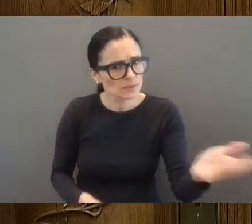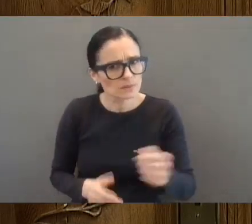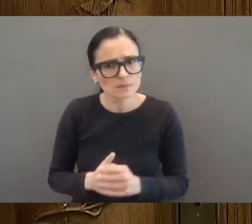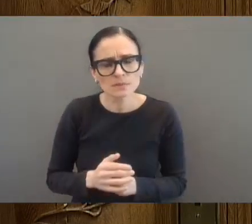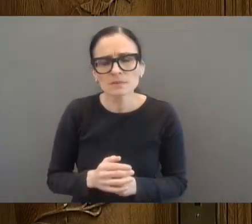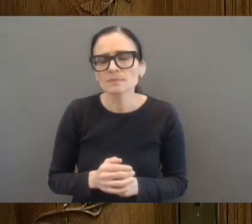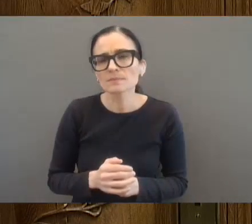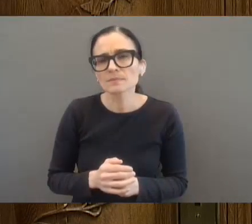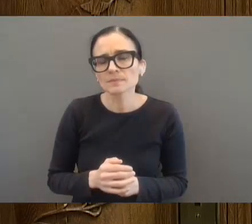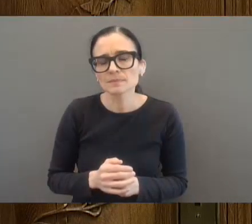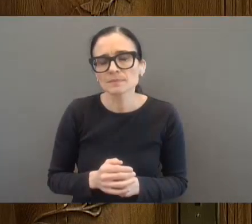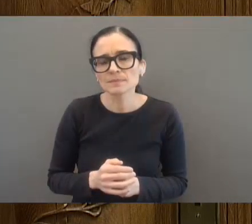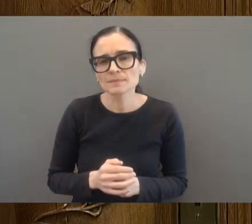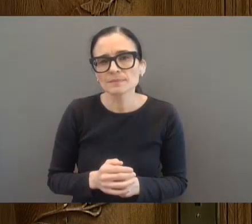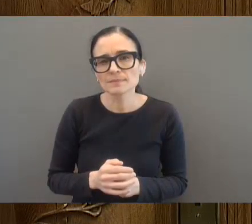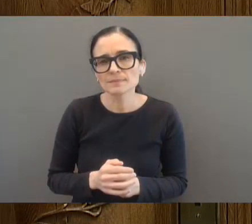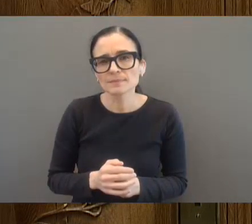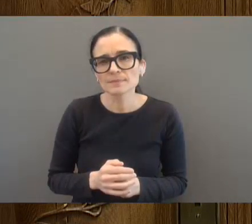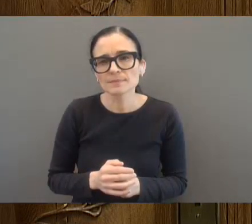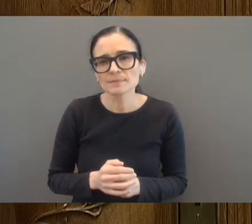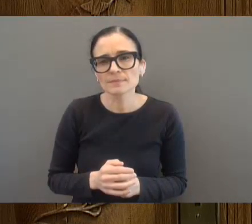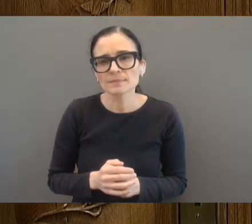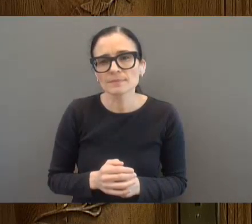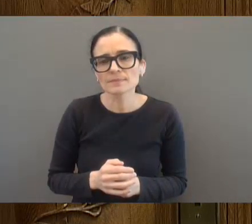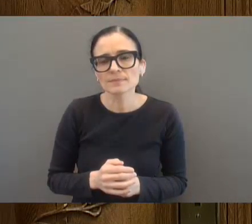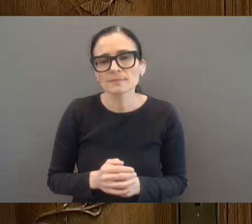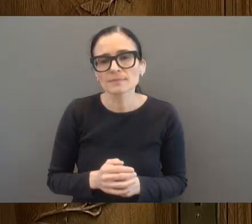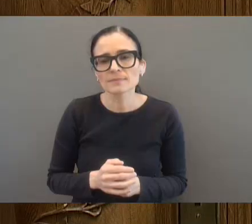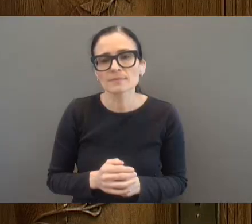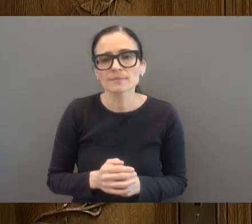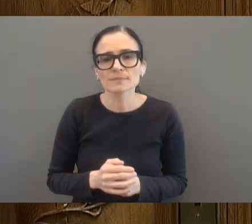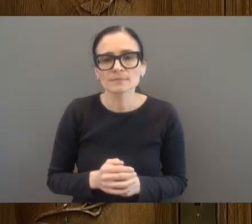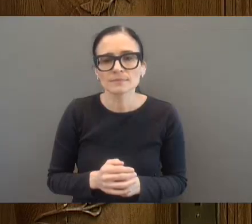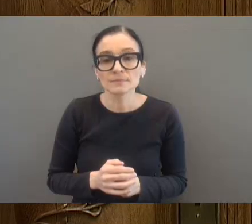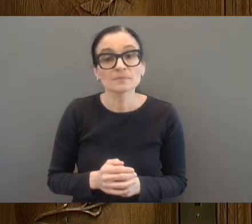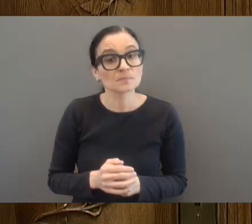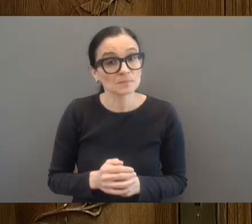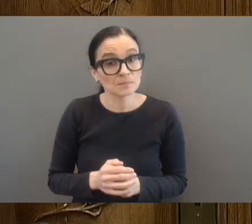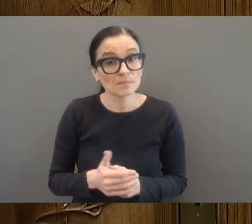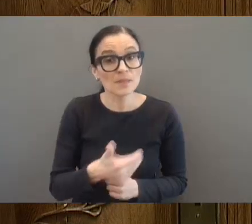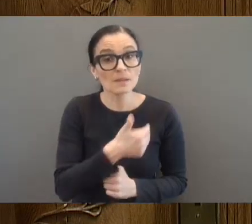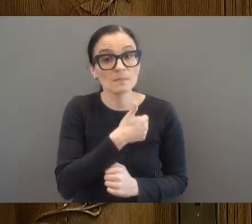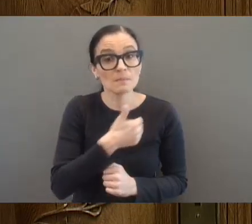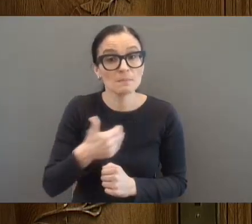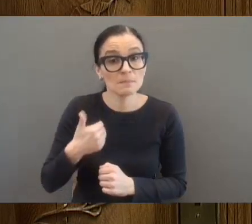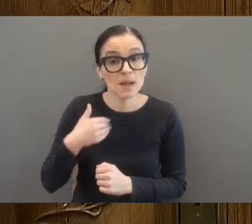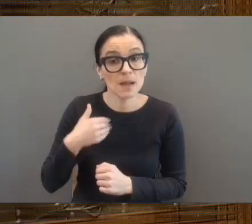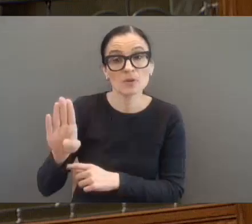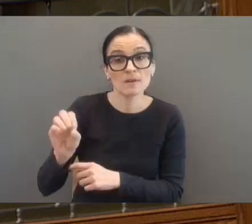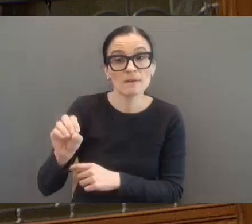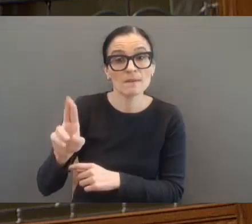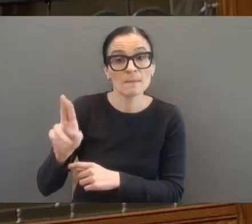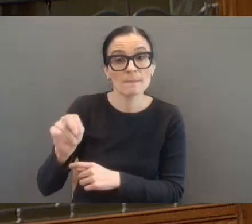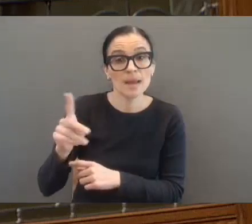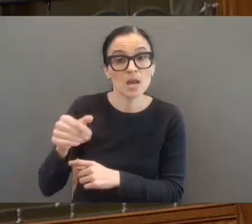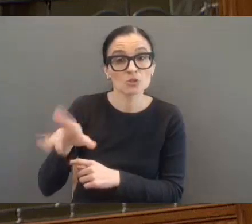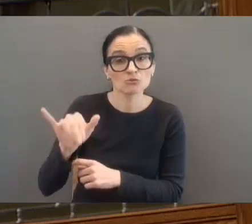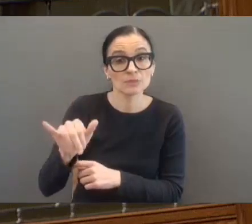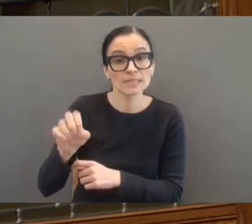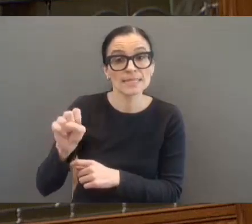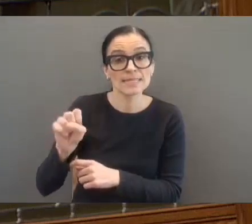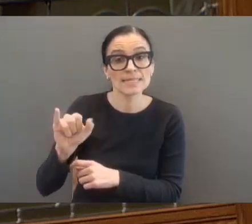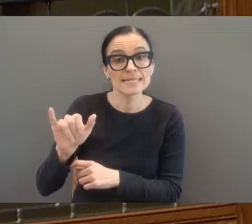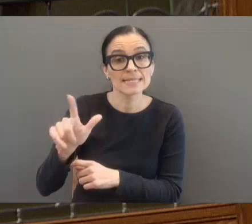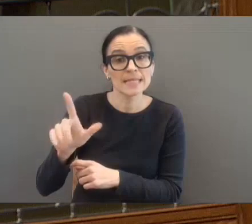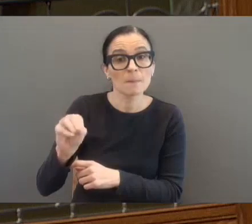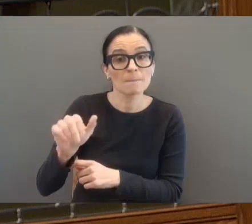Thank you. Member for Boundary Similkameen. The emergency room in Karamias has been closed